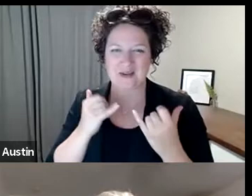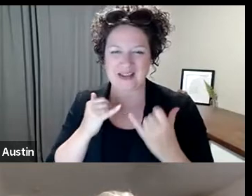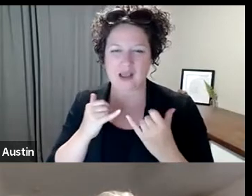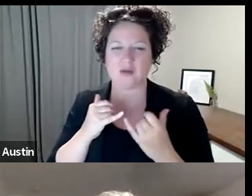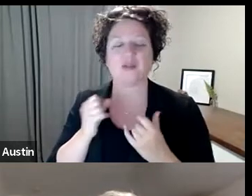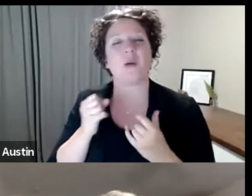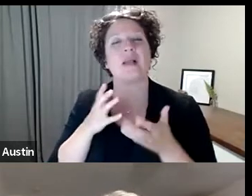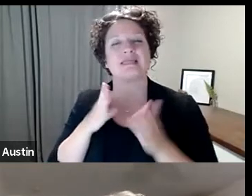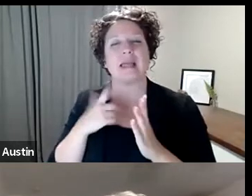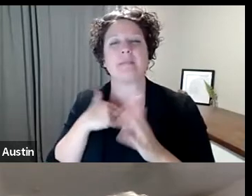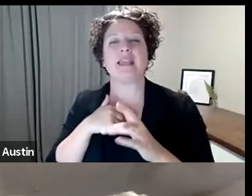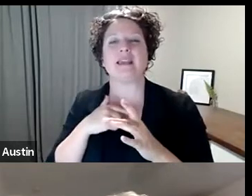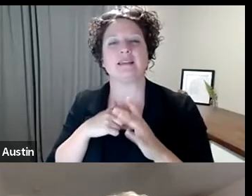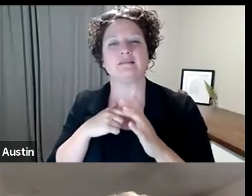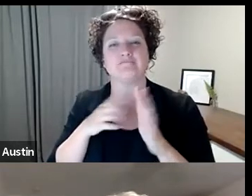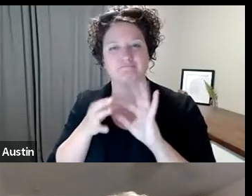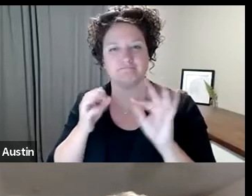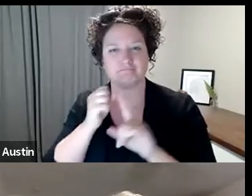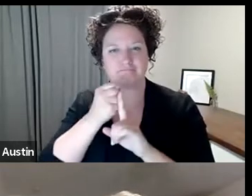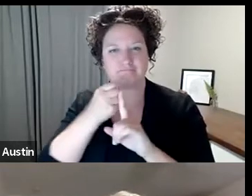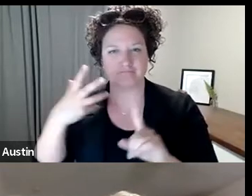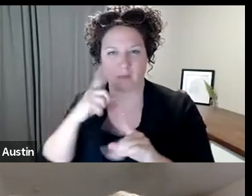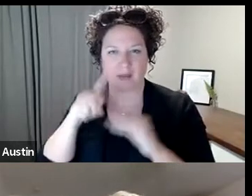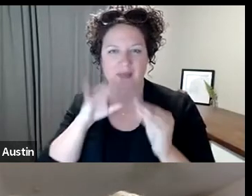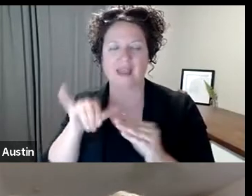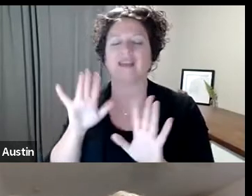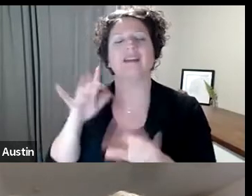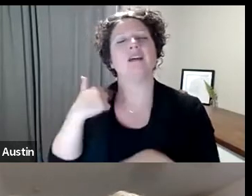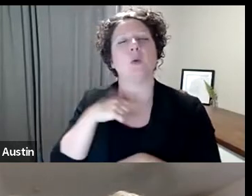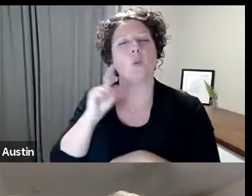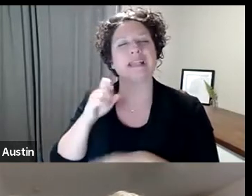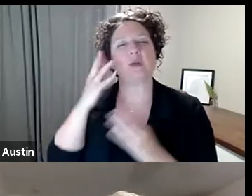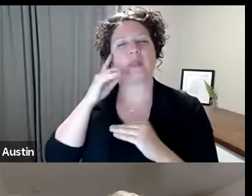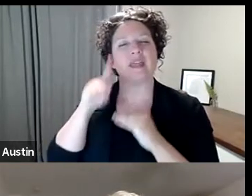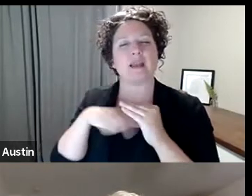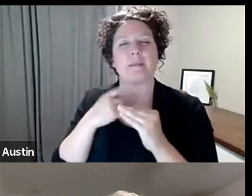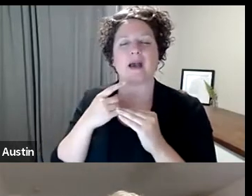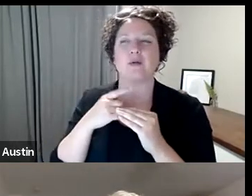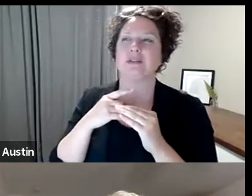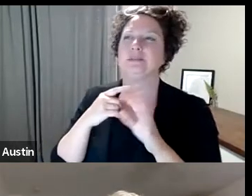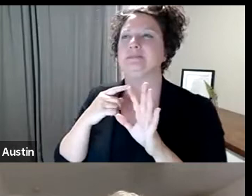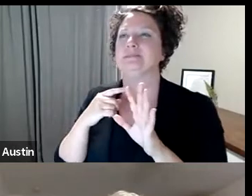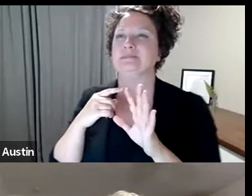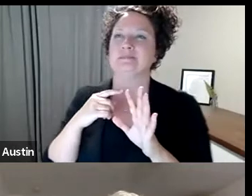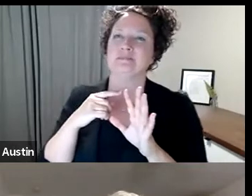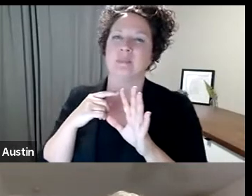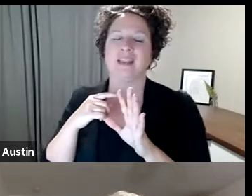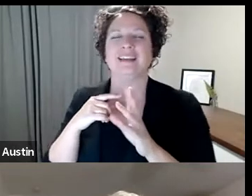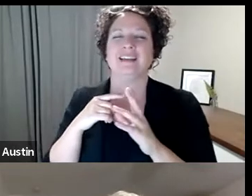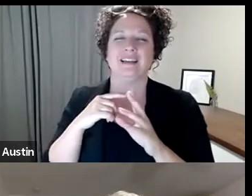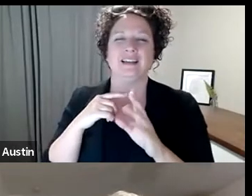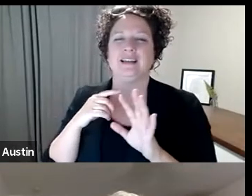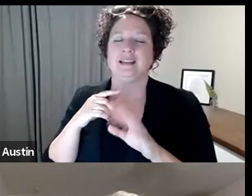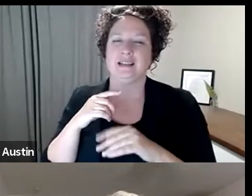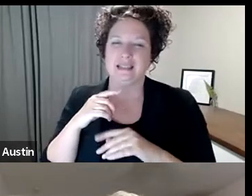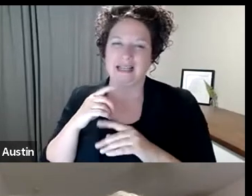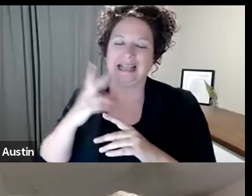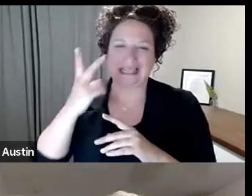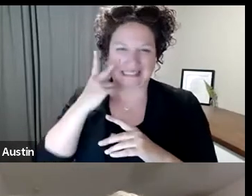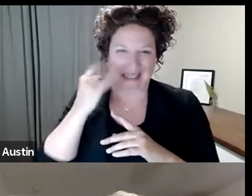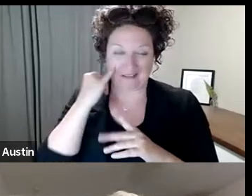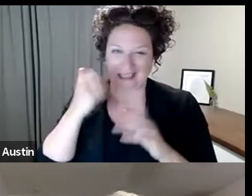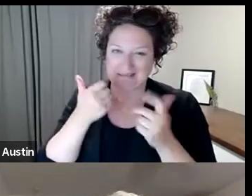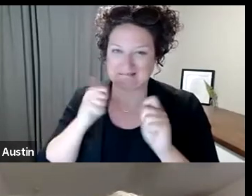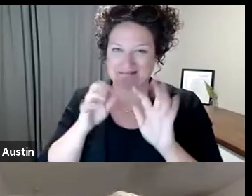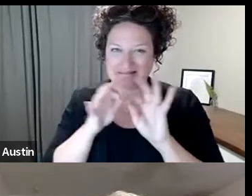let me just reflect a little bit on that. We should think about over the last year, something that was coined, and I'll try to see if I can get it